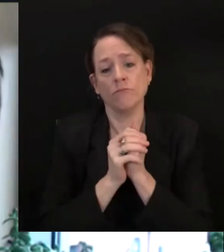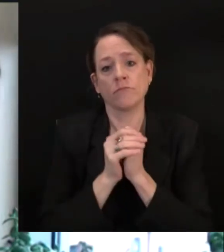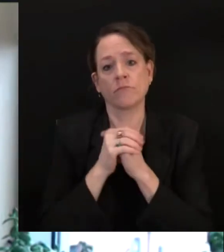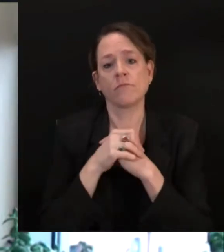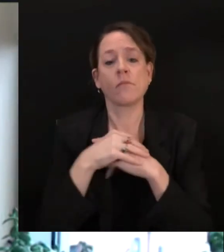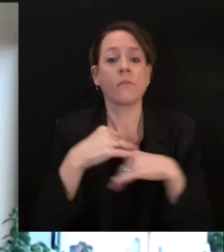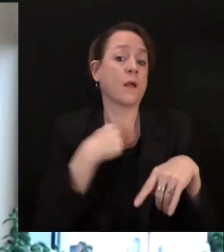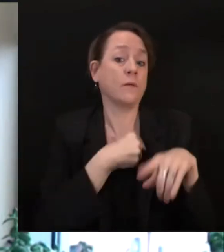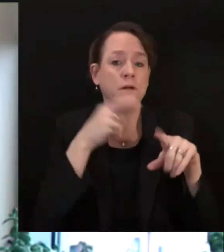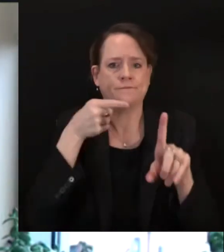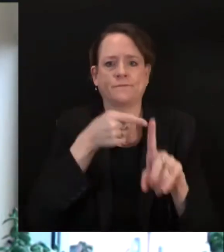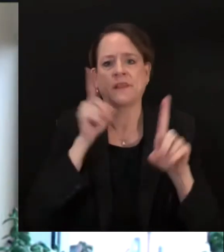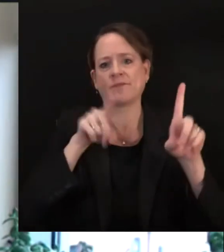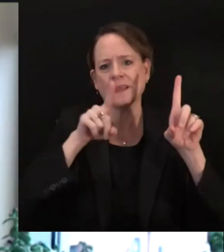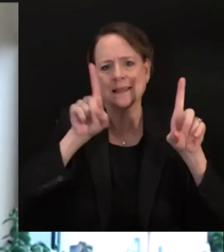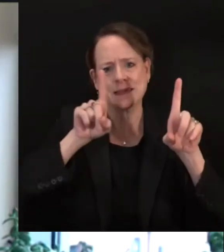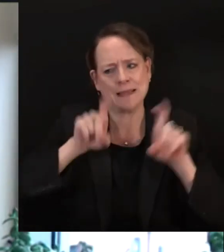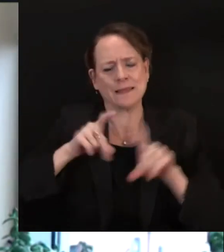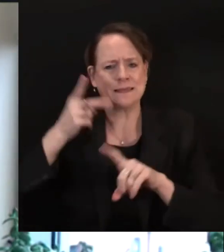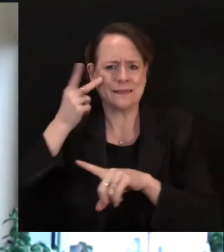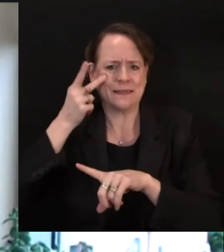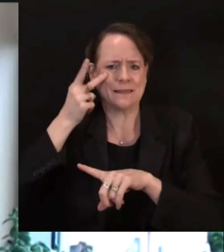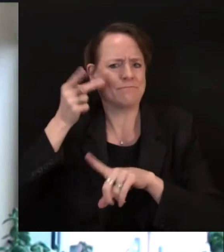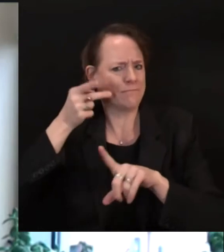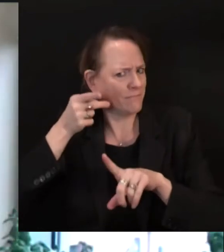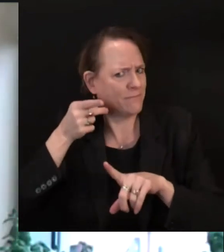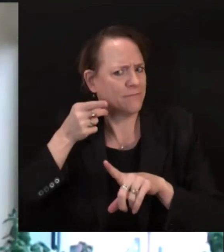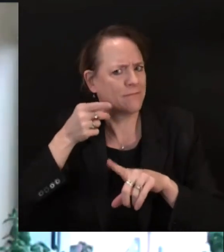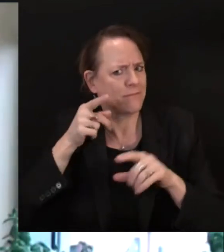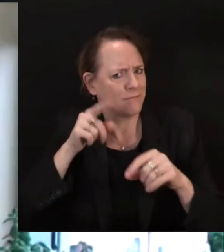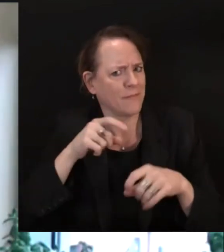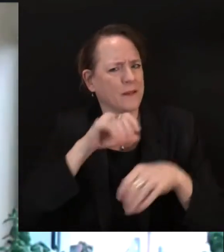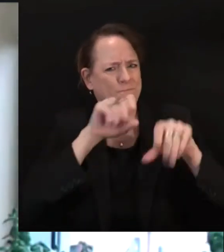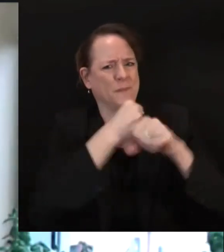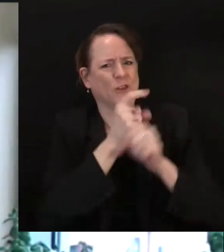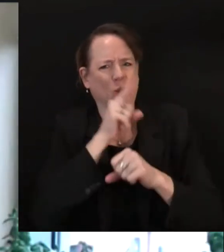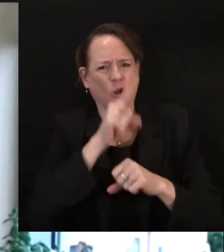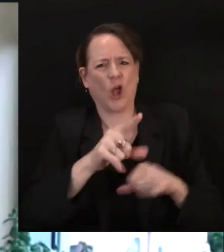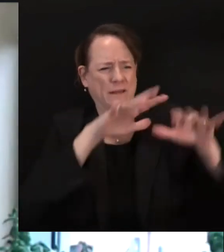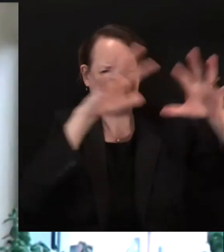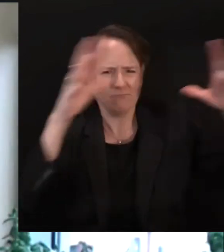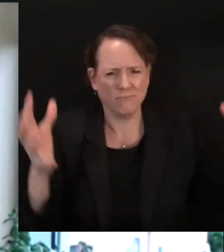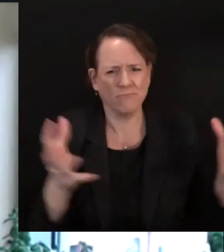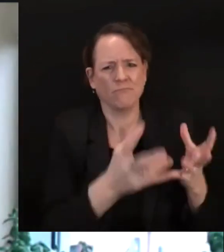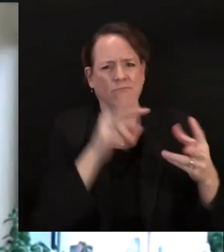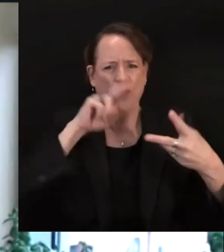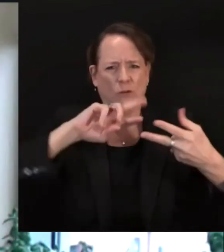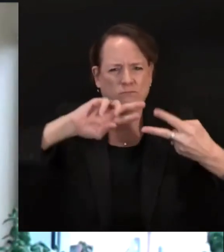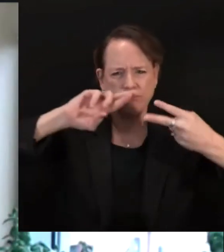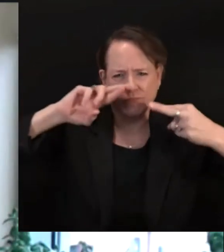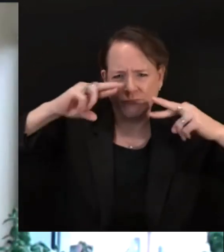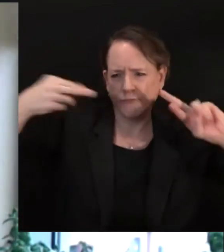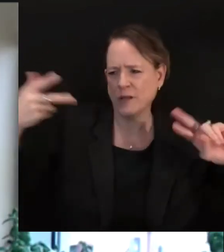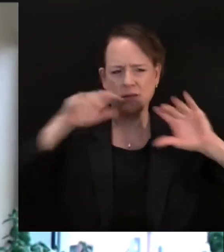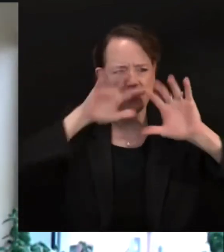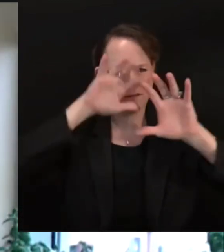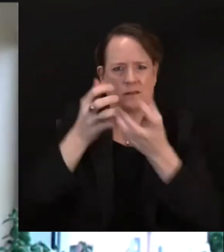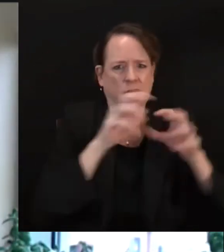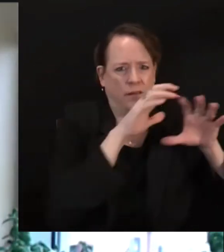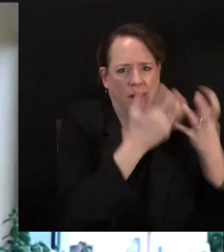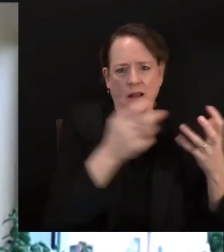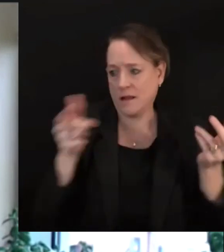what's called whole genome sequencing, which takes a sample of the virus from a test and essentially